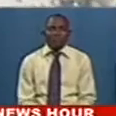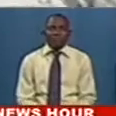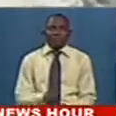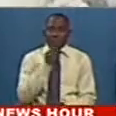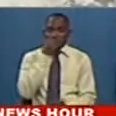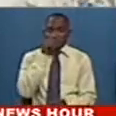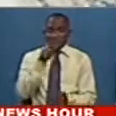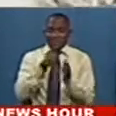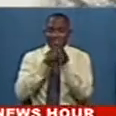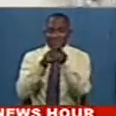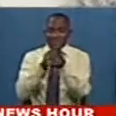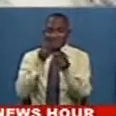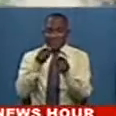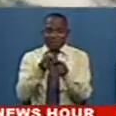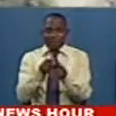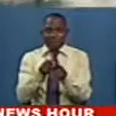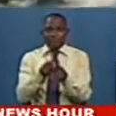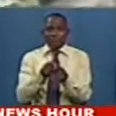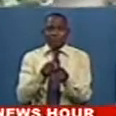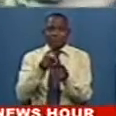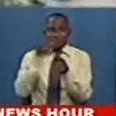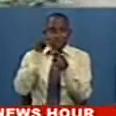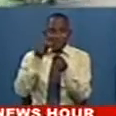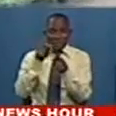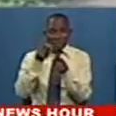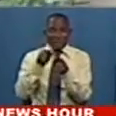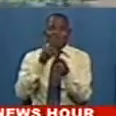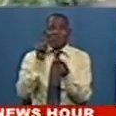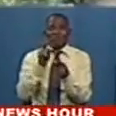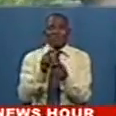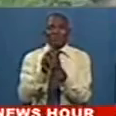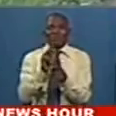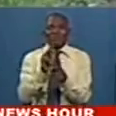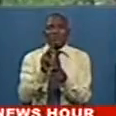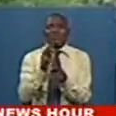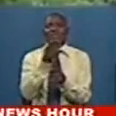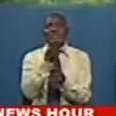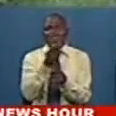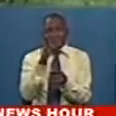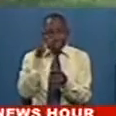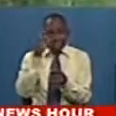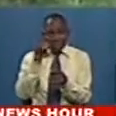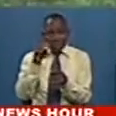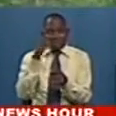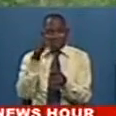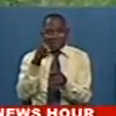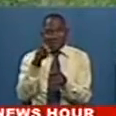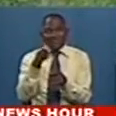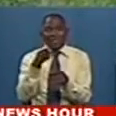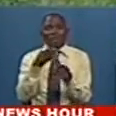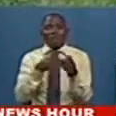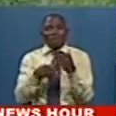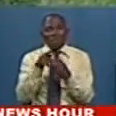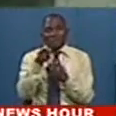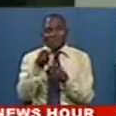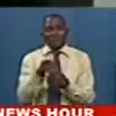The stream, for instance, is where his mother, Shika, was said to be cleaning utensils when Dr. Noguchi got